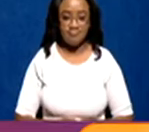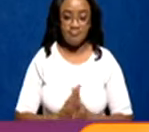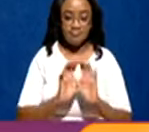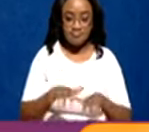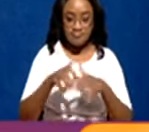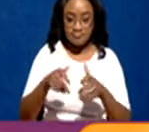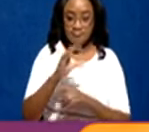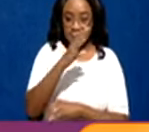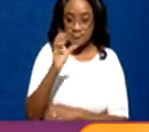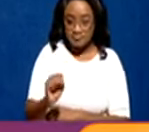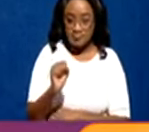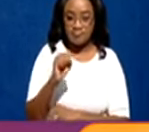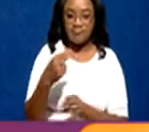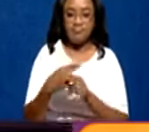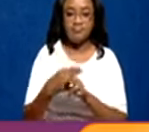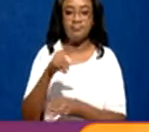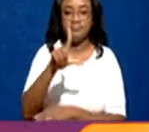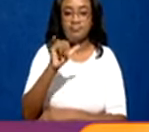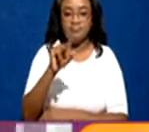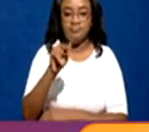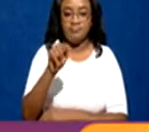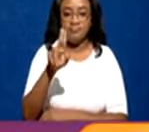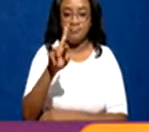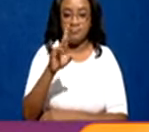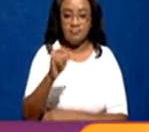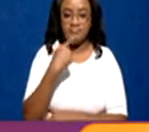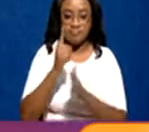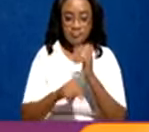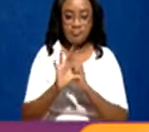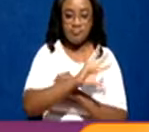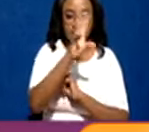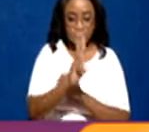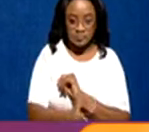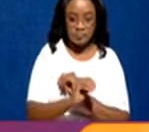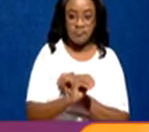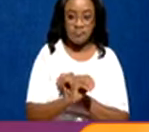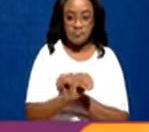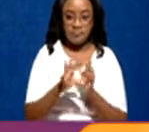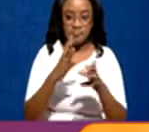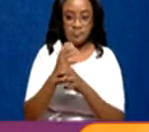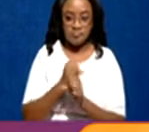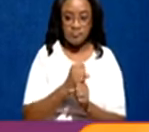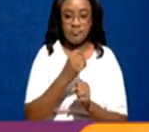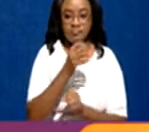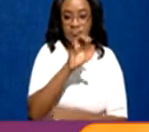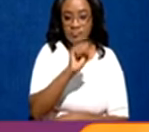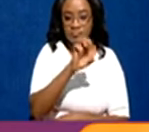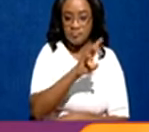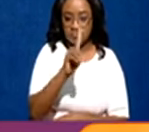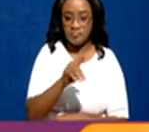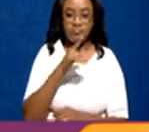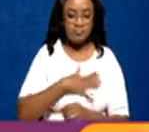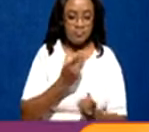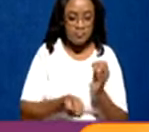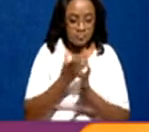Agriculture Cabinet Secretary Mithika Linturi has called on the African Seed Trade Association to come up with new measures to boost